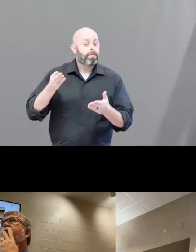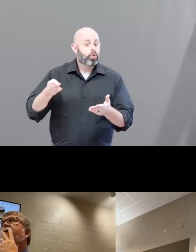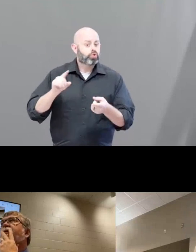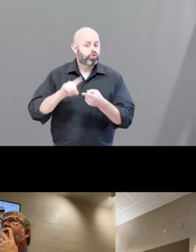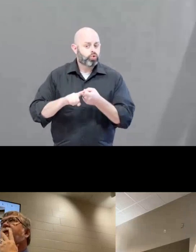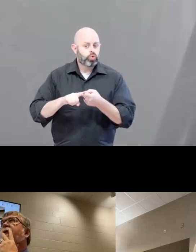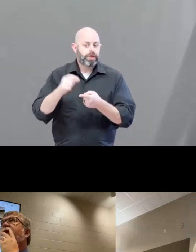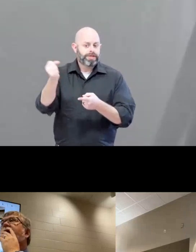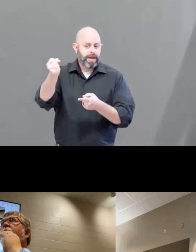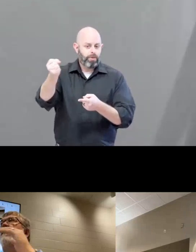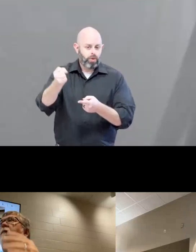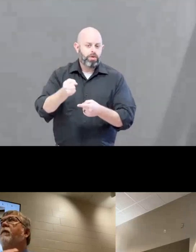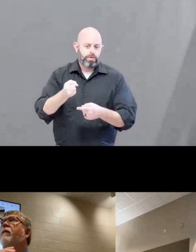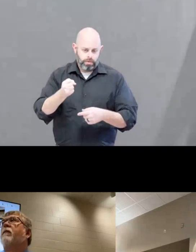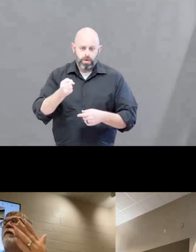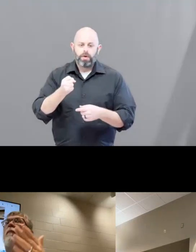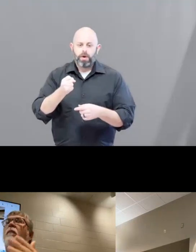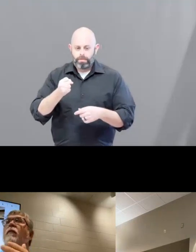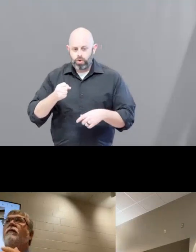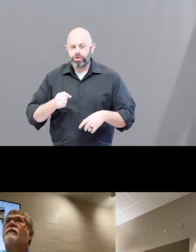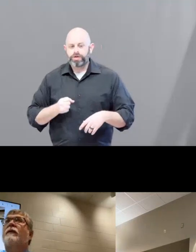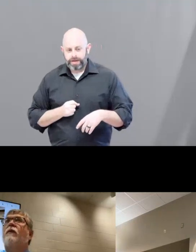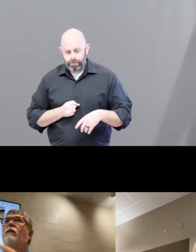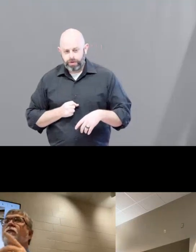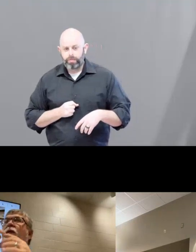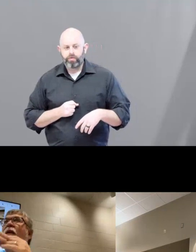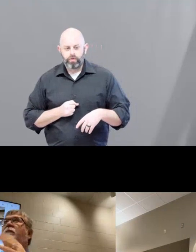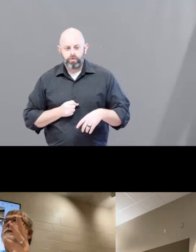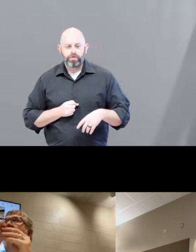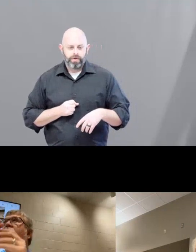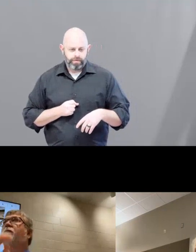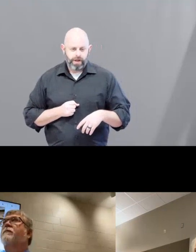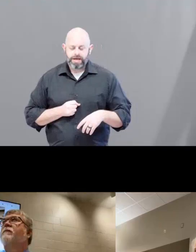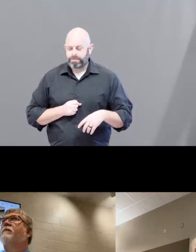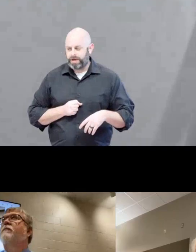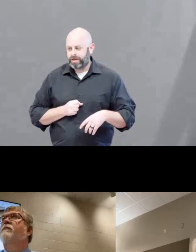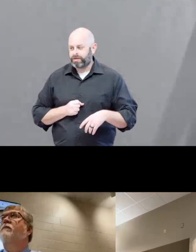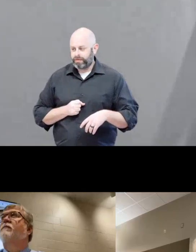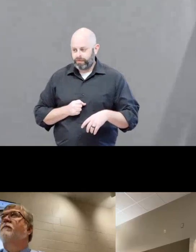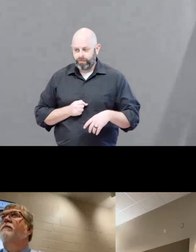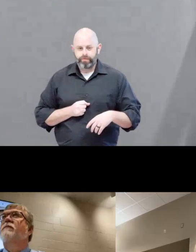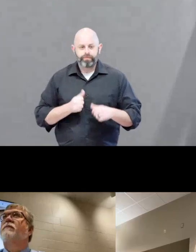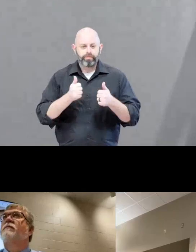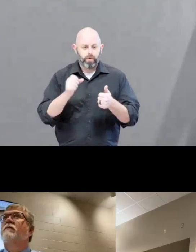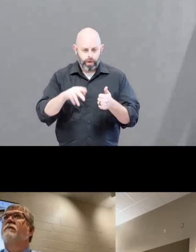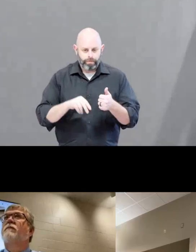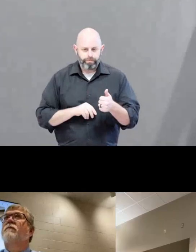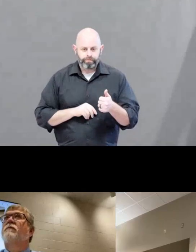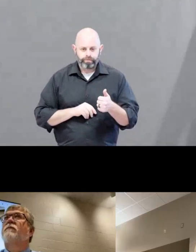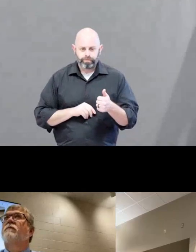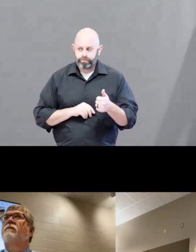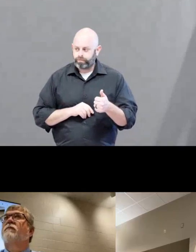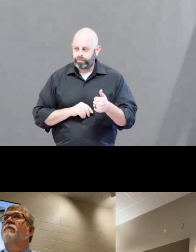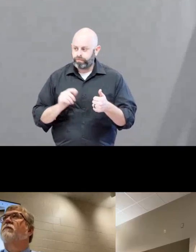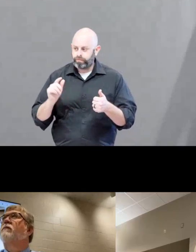to table the approval of the last meeting. Motion to table the approval of the last meeting. What was